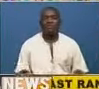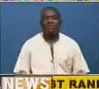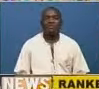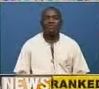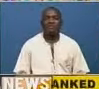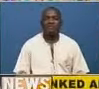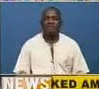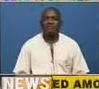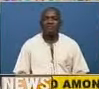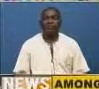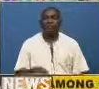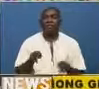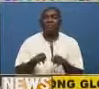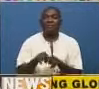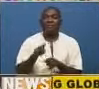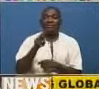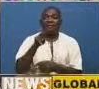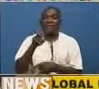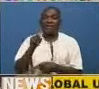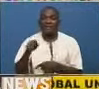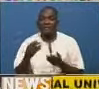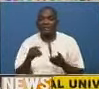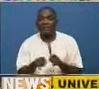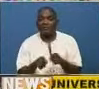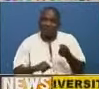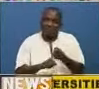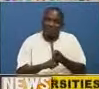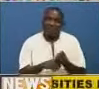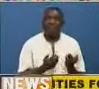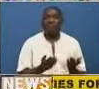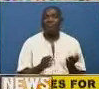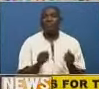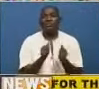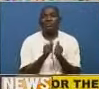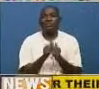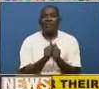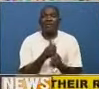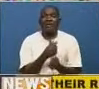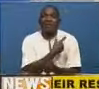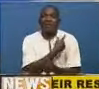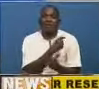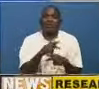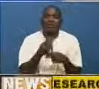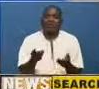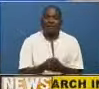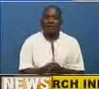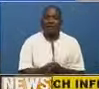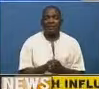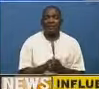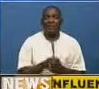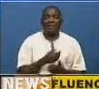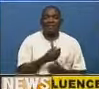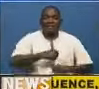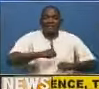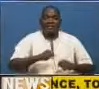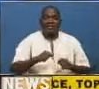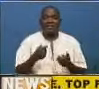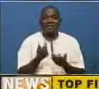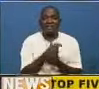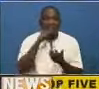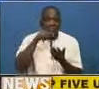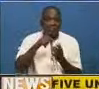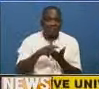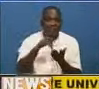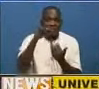starting. VSD and GBP will be supporting them with our vaccine that we produce from. The chief of party of the Ghana